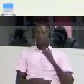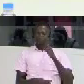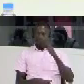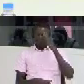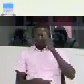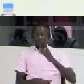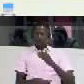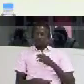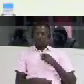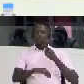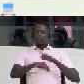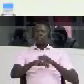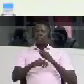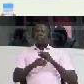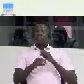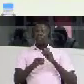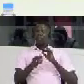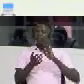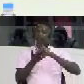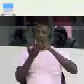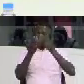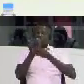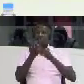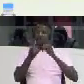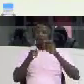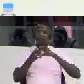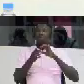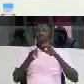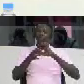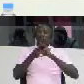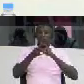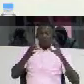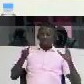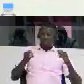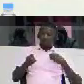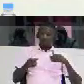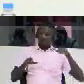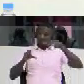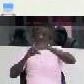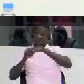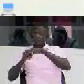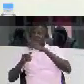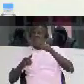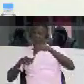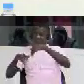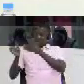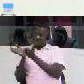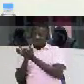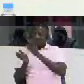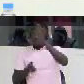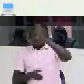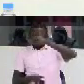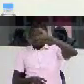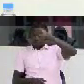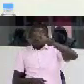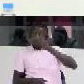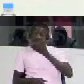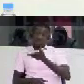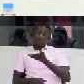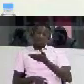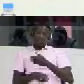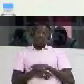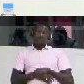transfert ñu def amalgamation bi man ma fall on the side of the police. When I was transferred and the amalgamation